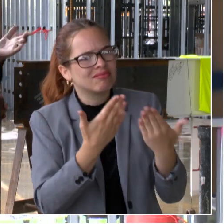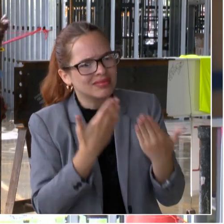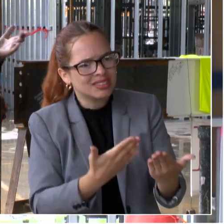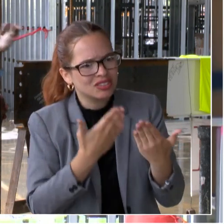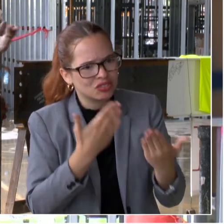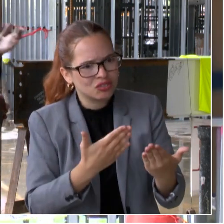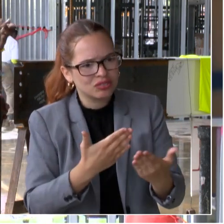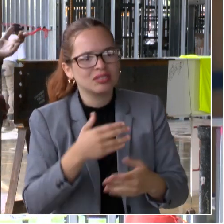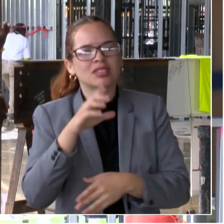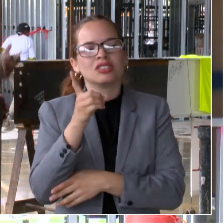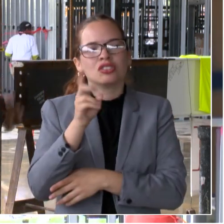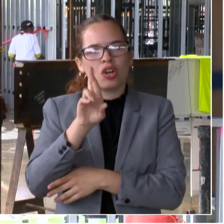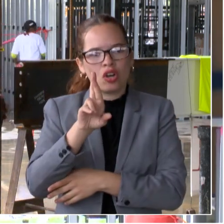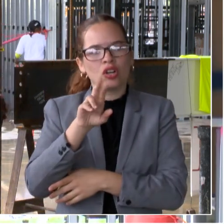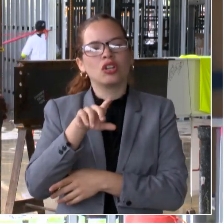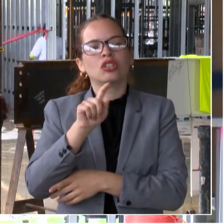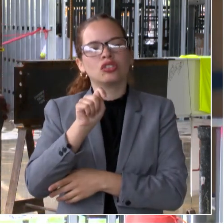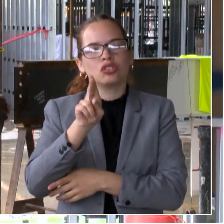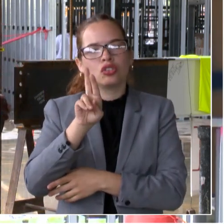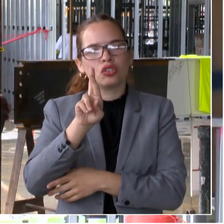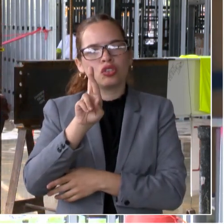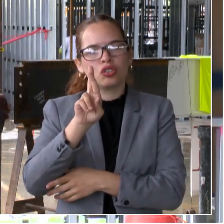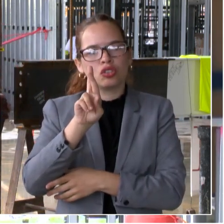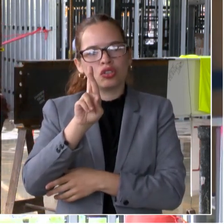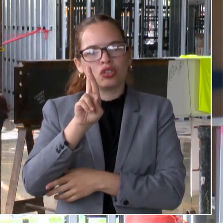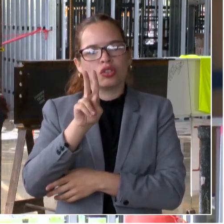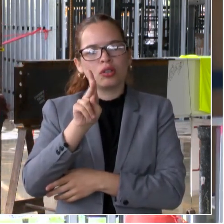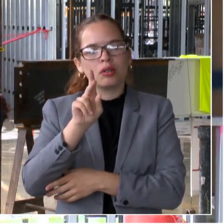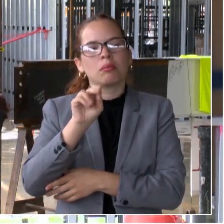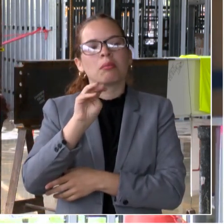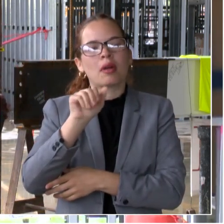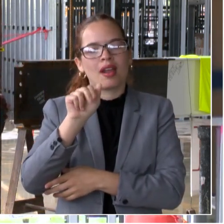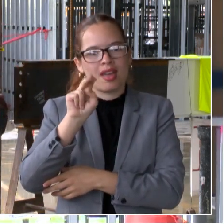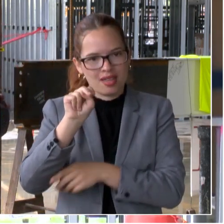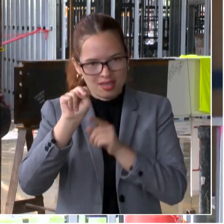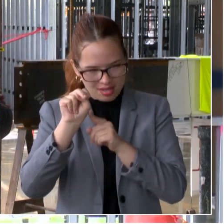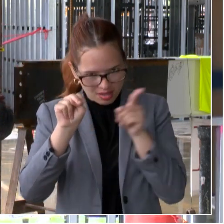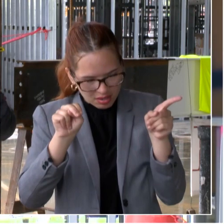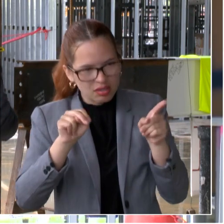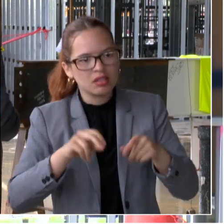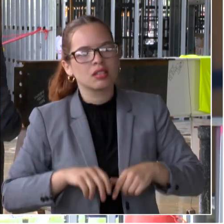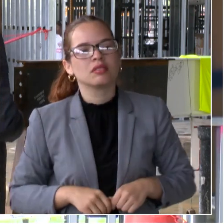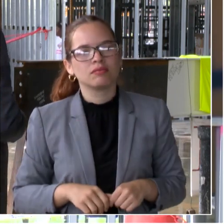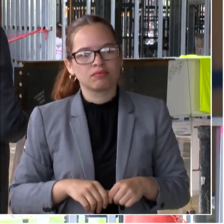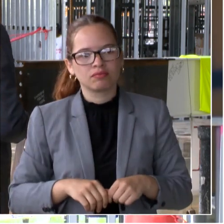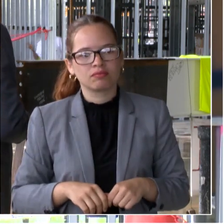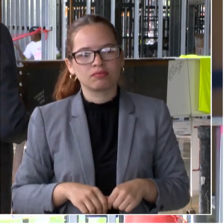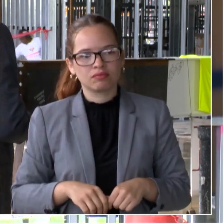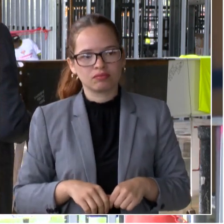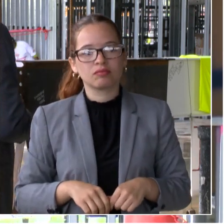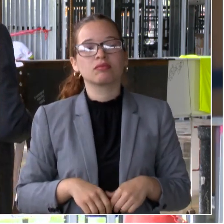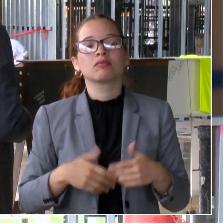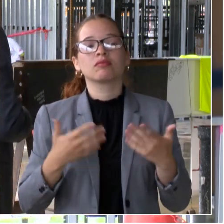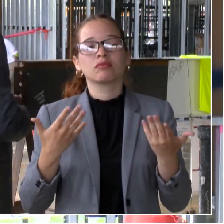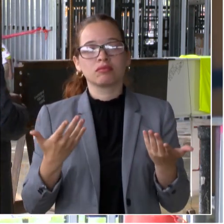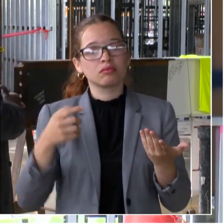Children's National Medical Center would be in this hospital as well. So thank you, Dr. Kurt Newman. Thank